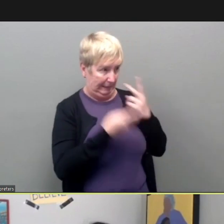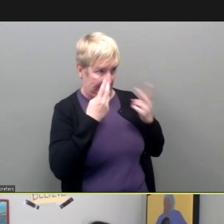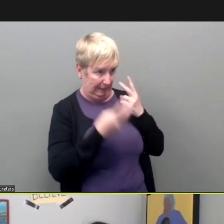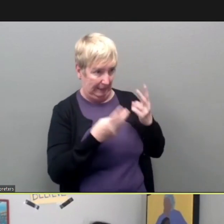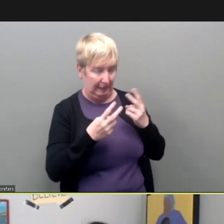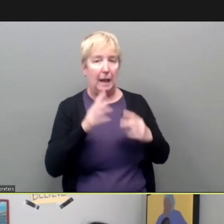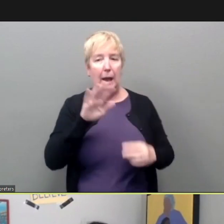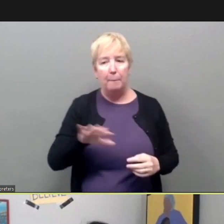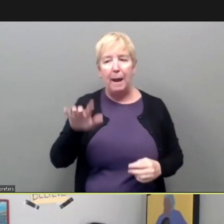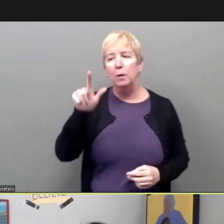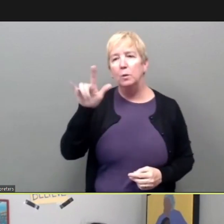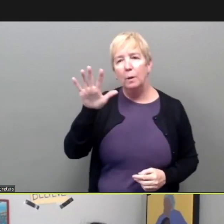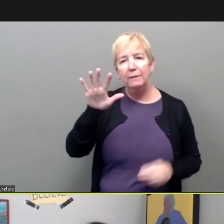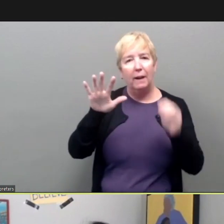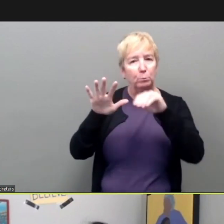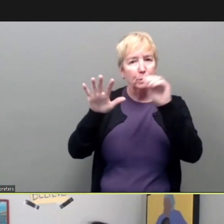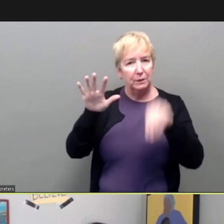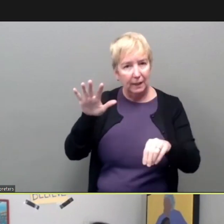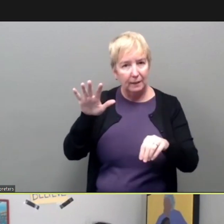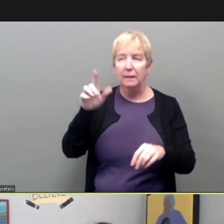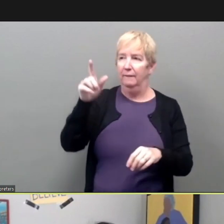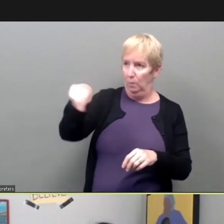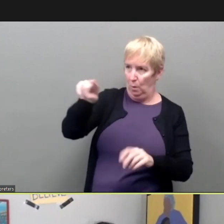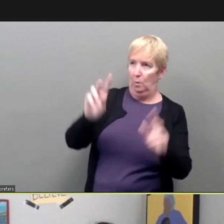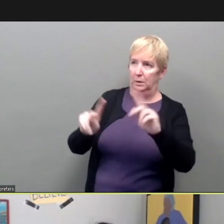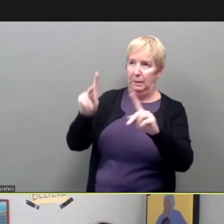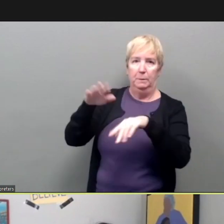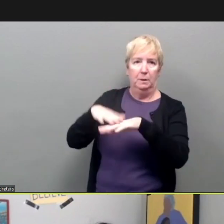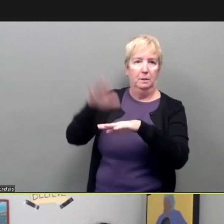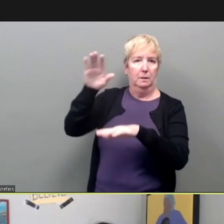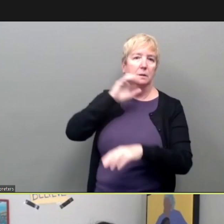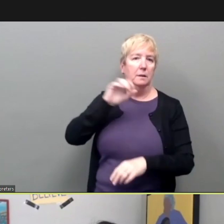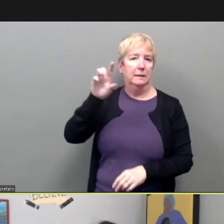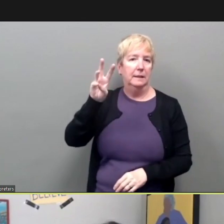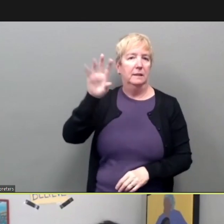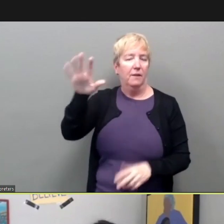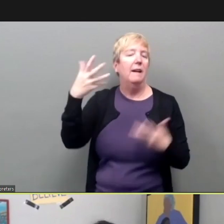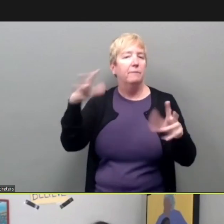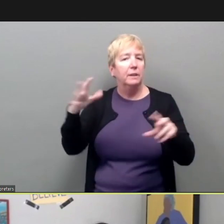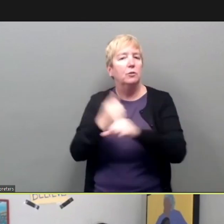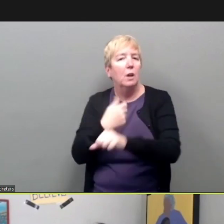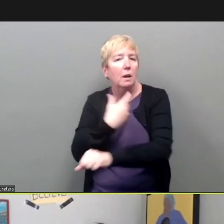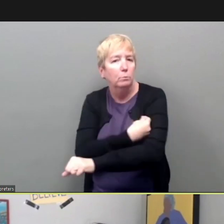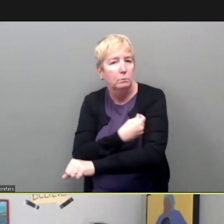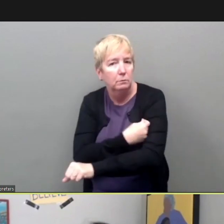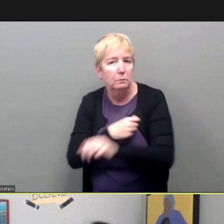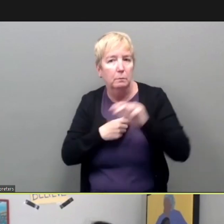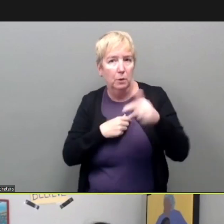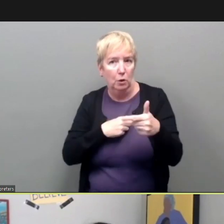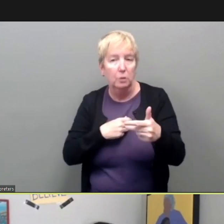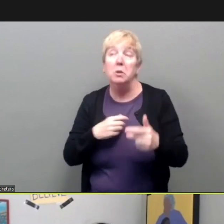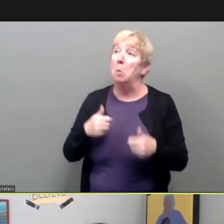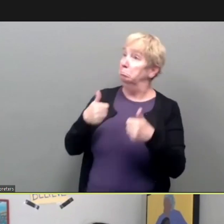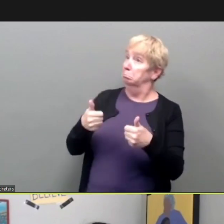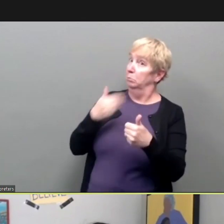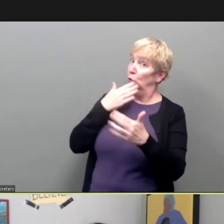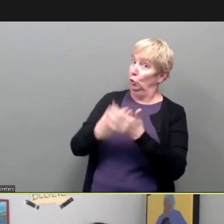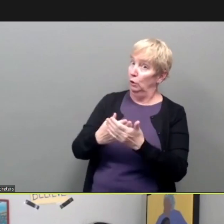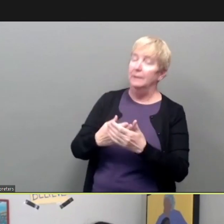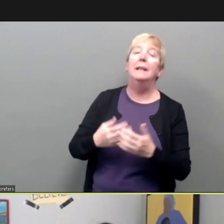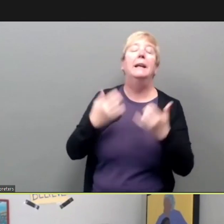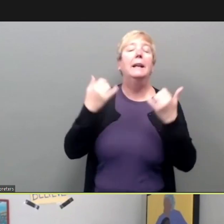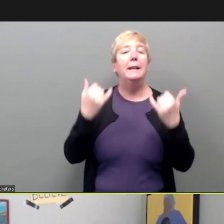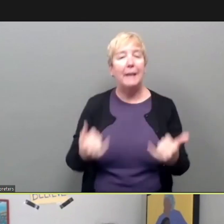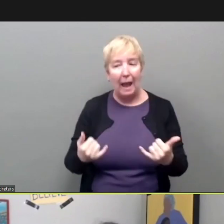quarter of 65 and over people have gotten their booster doses. So I think that's very exciting. And then now with the onset